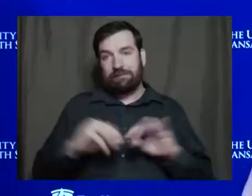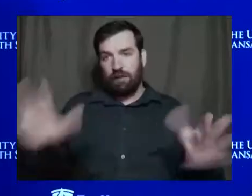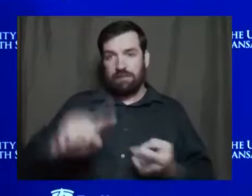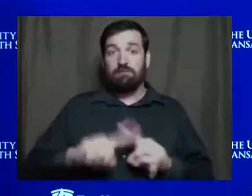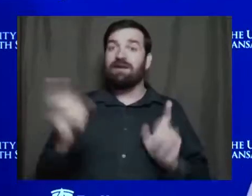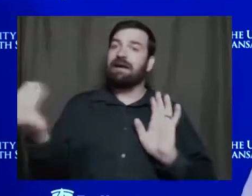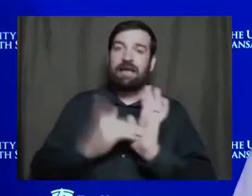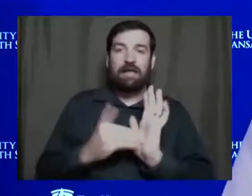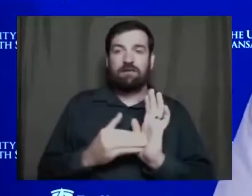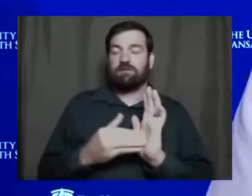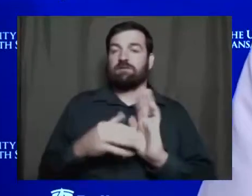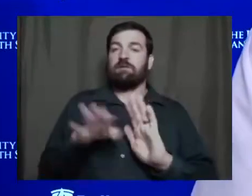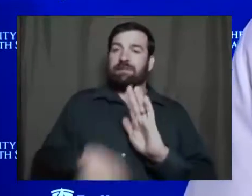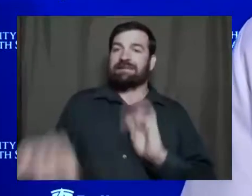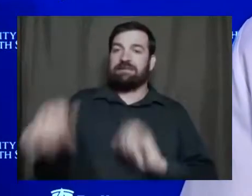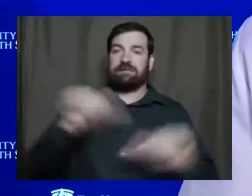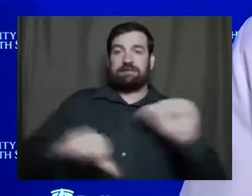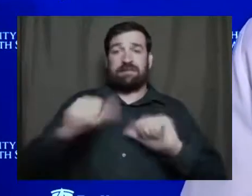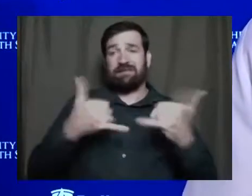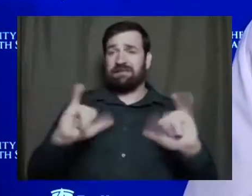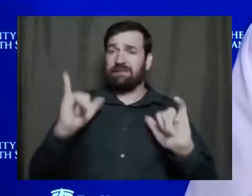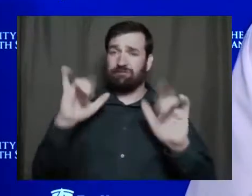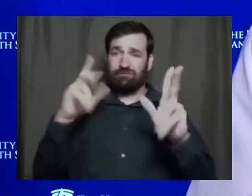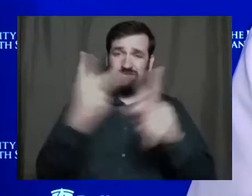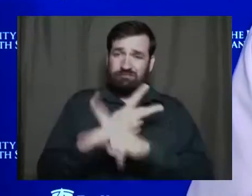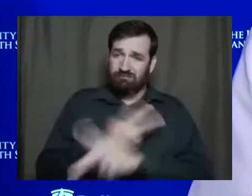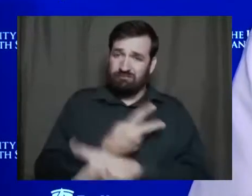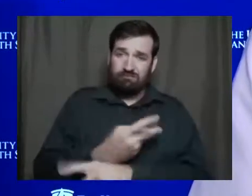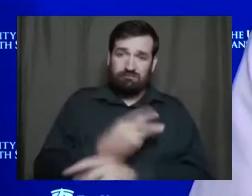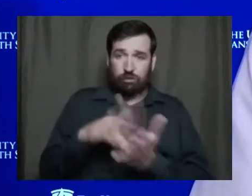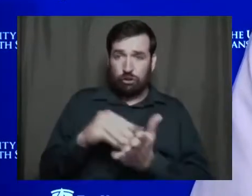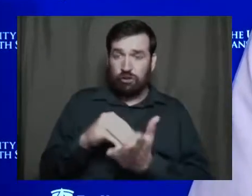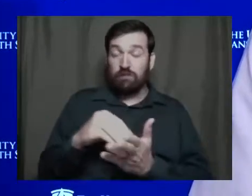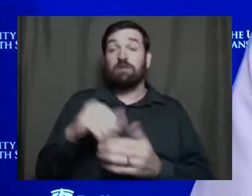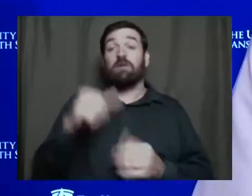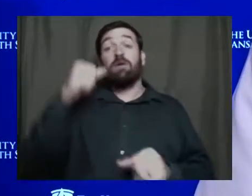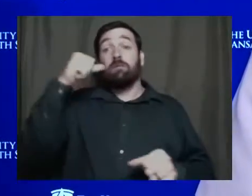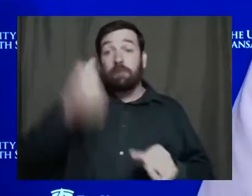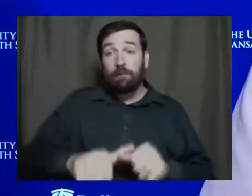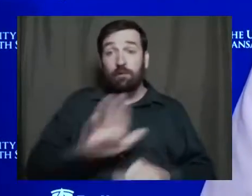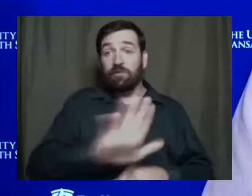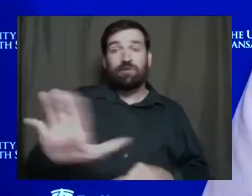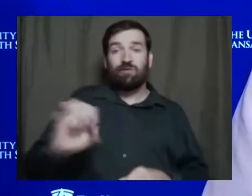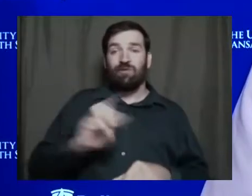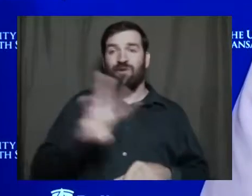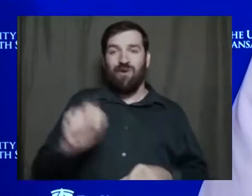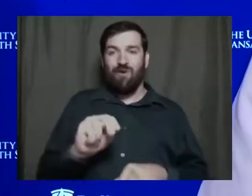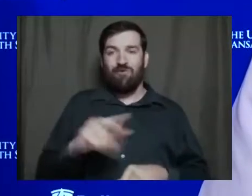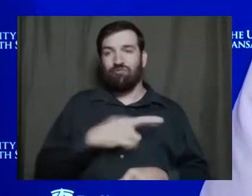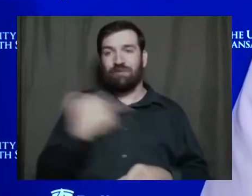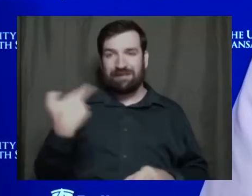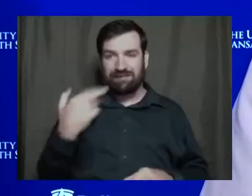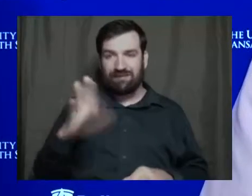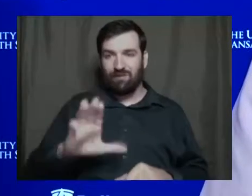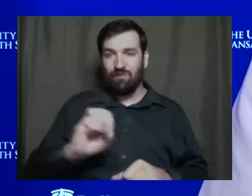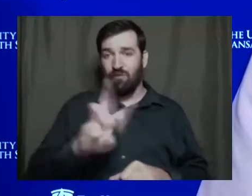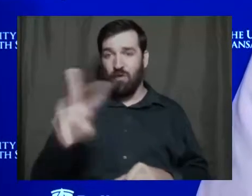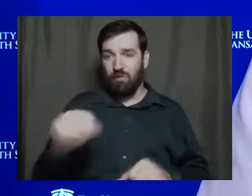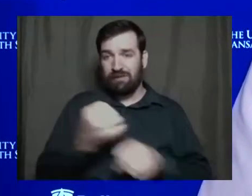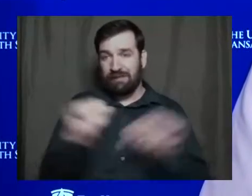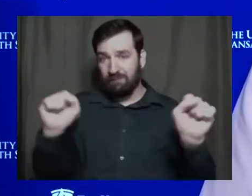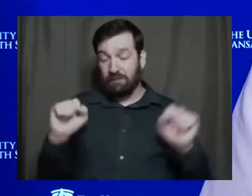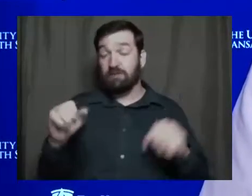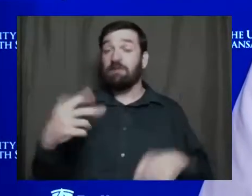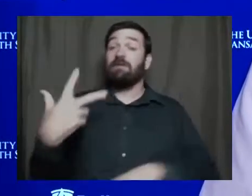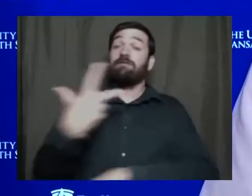have to learn from this. And overall, just remember, take into account your own individual risk and your individual safety for that, because getting the vaccine